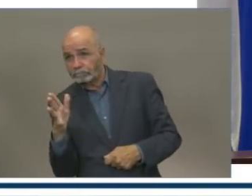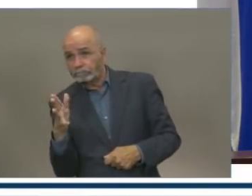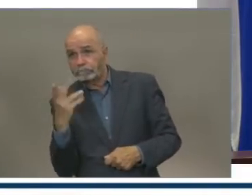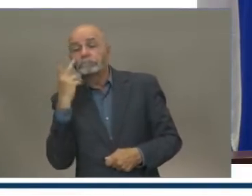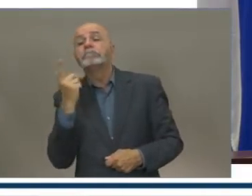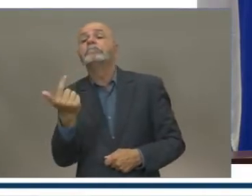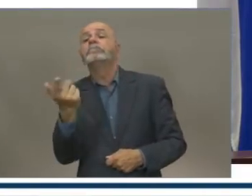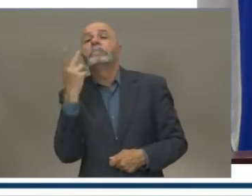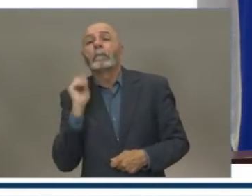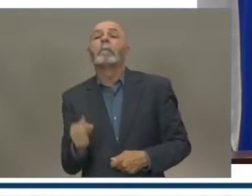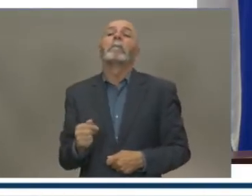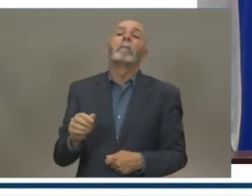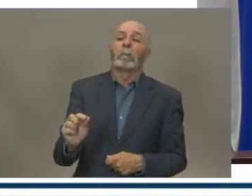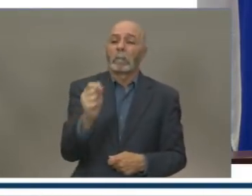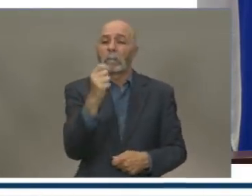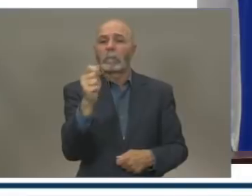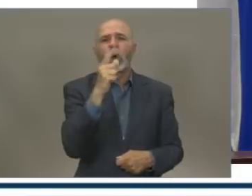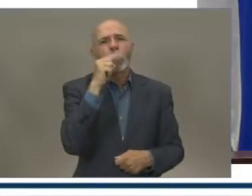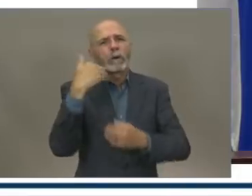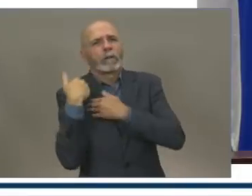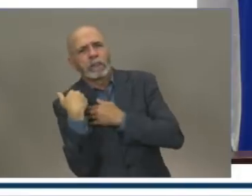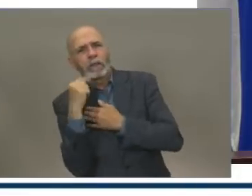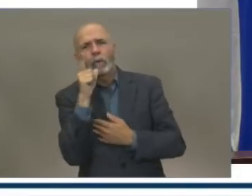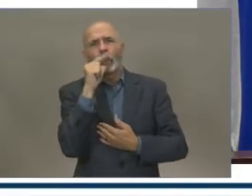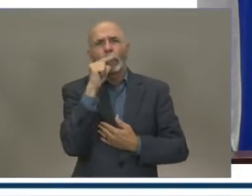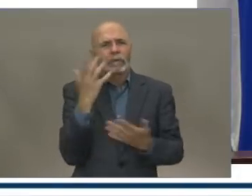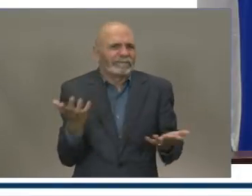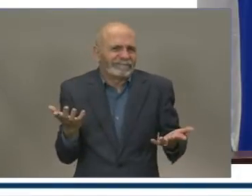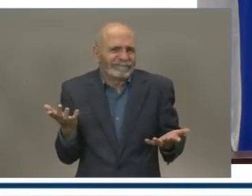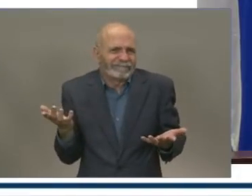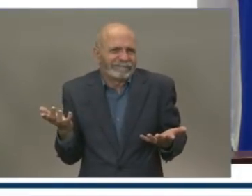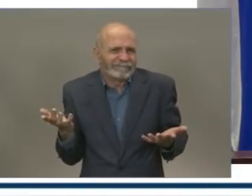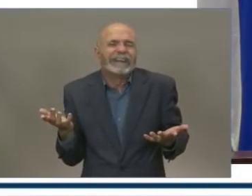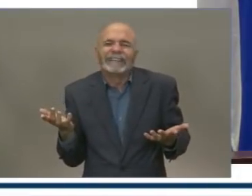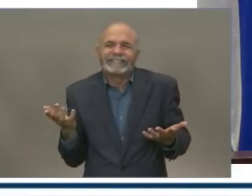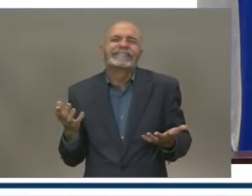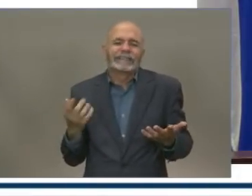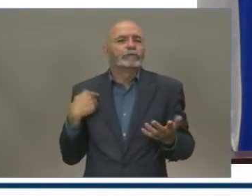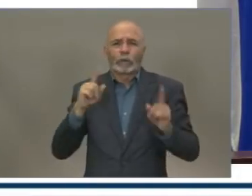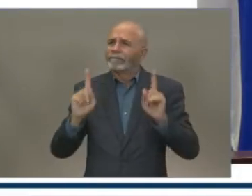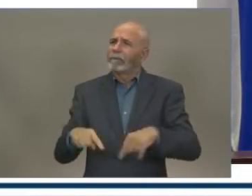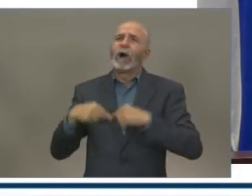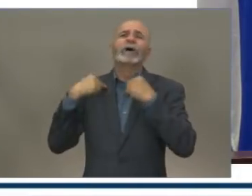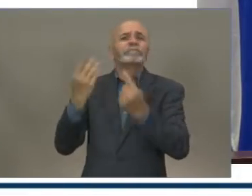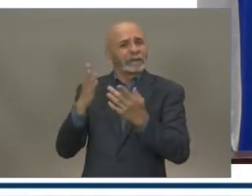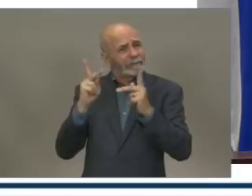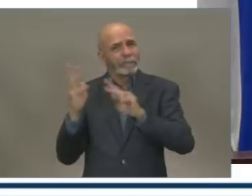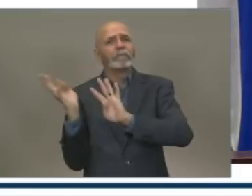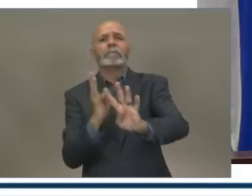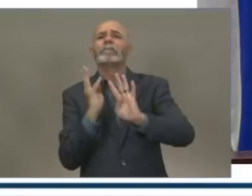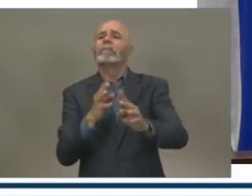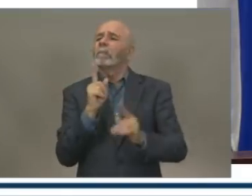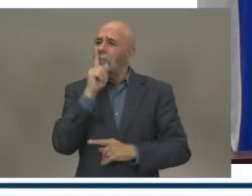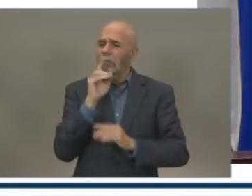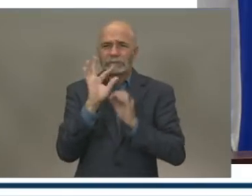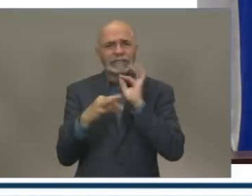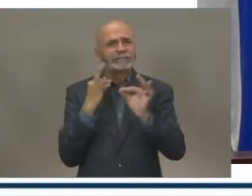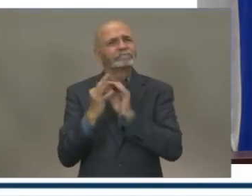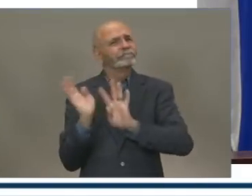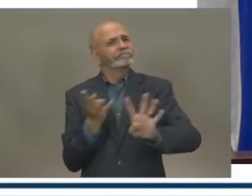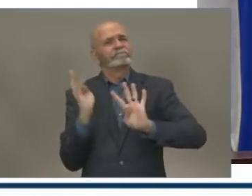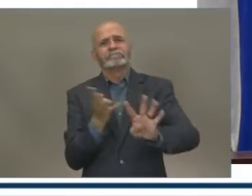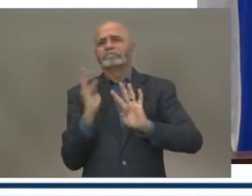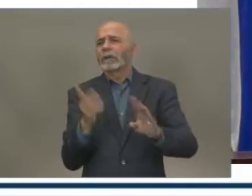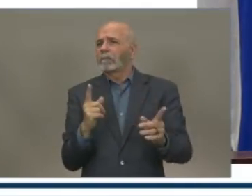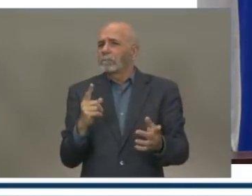of logistical issues. We've had good uptake in our testing in that area, and we had lots of